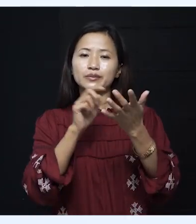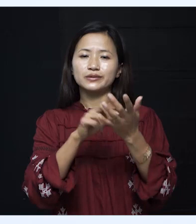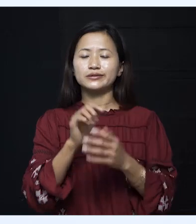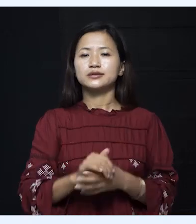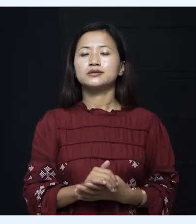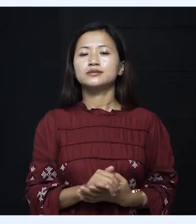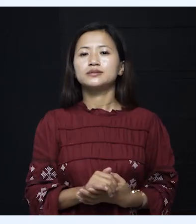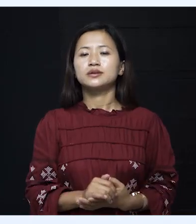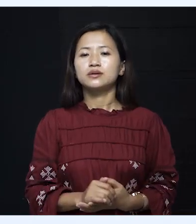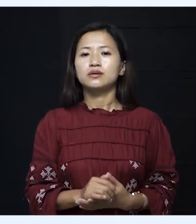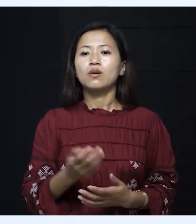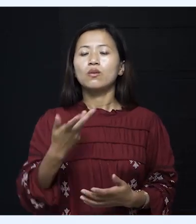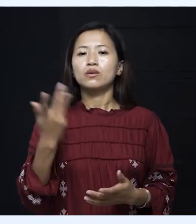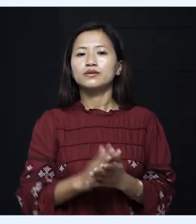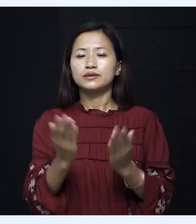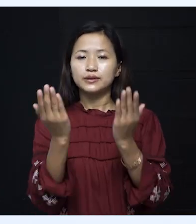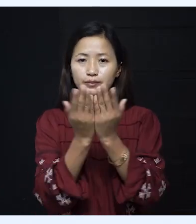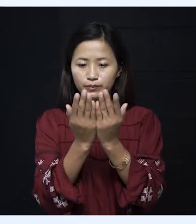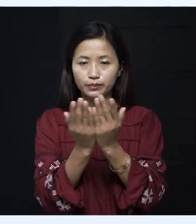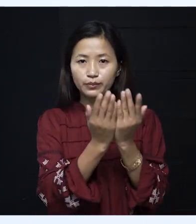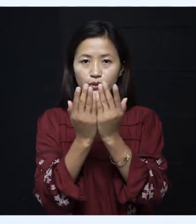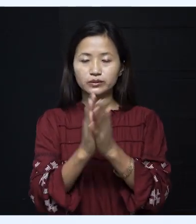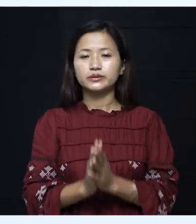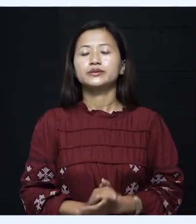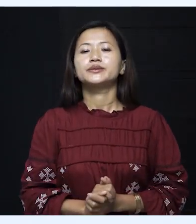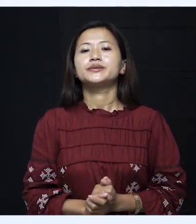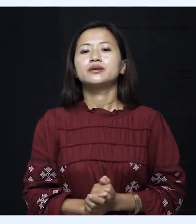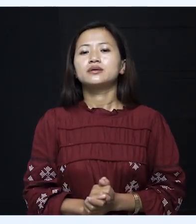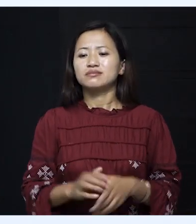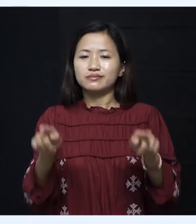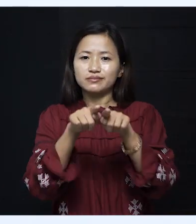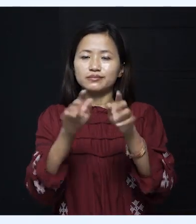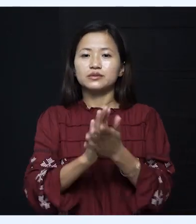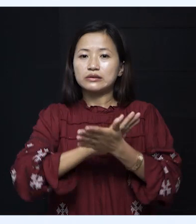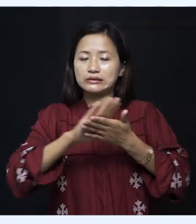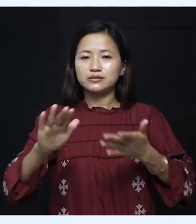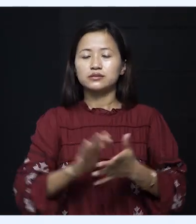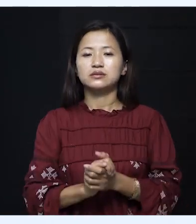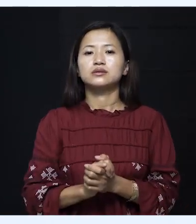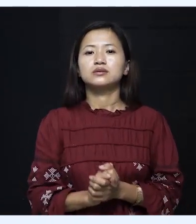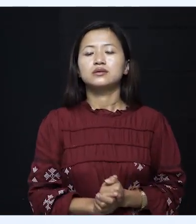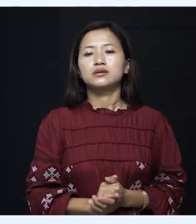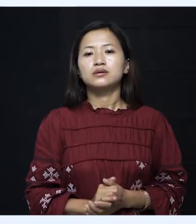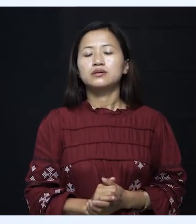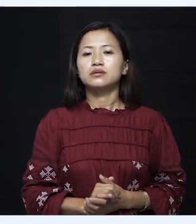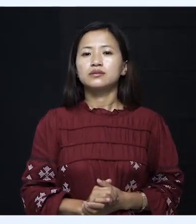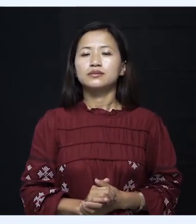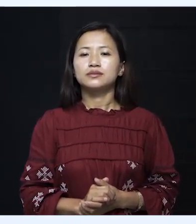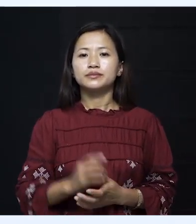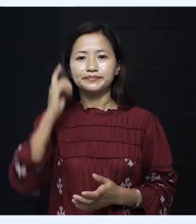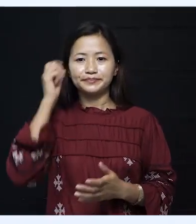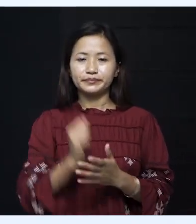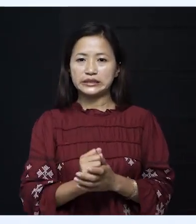is predicting that whatever the book that he or she is reading is likely to be finished, remember, finished,